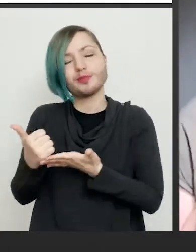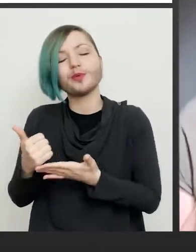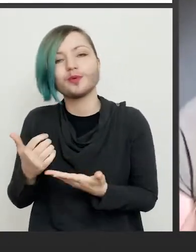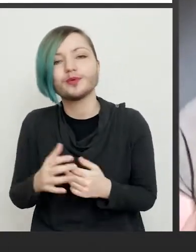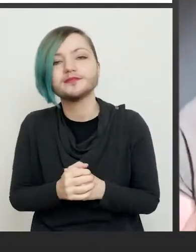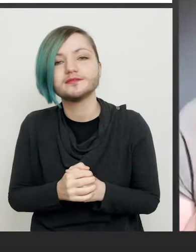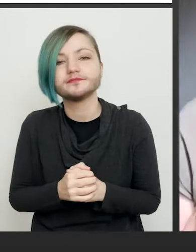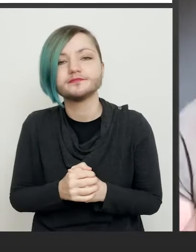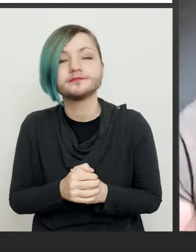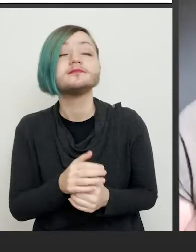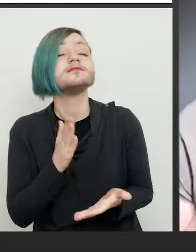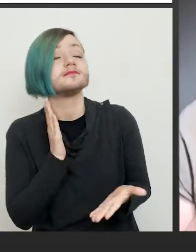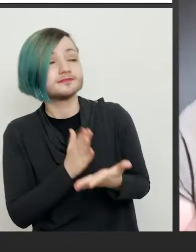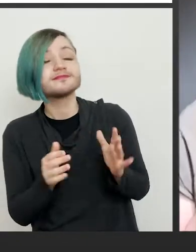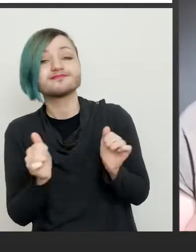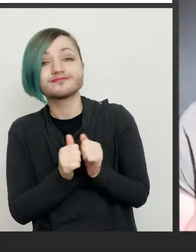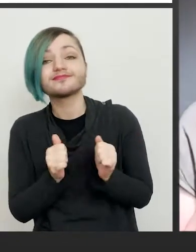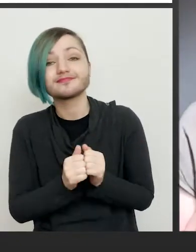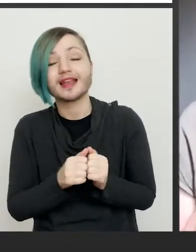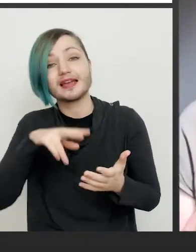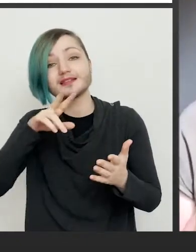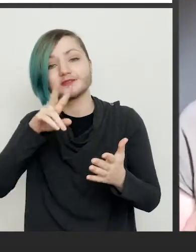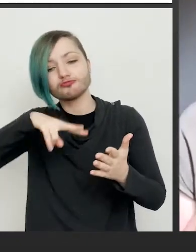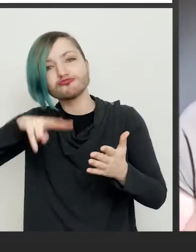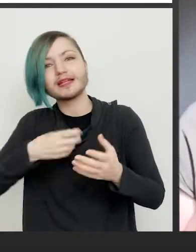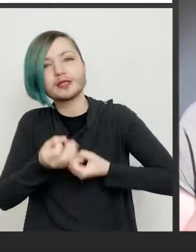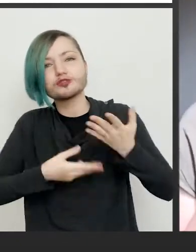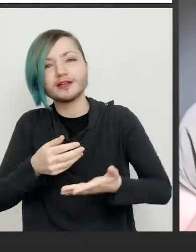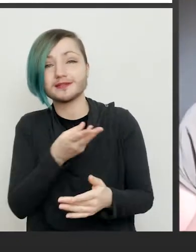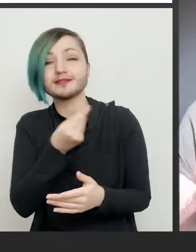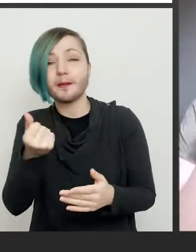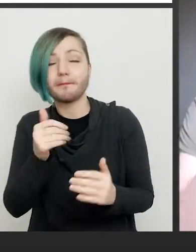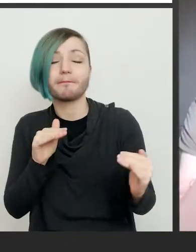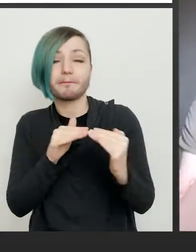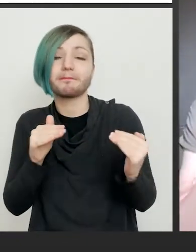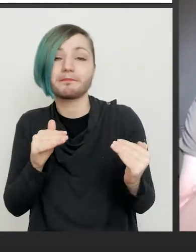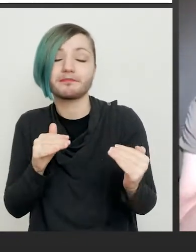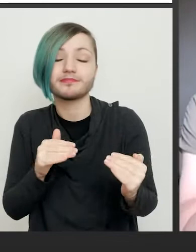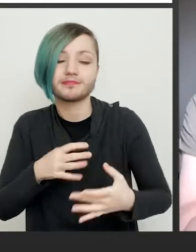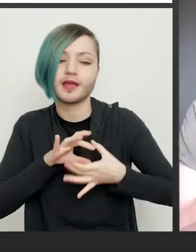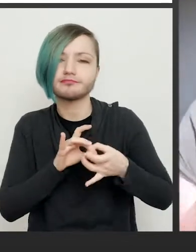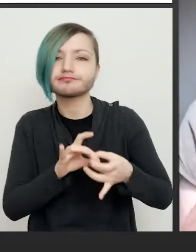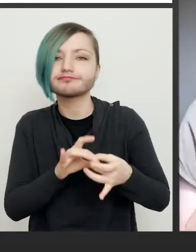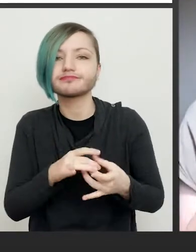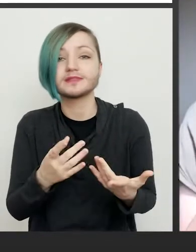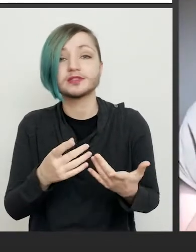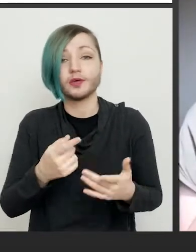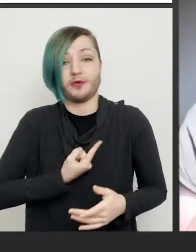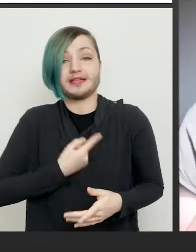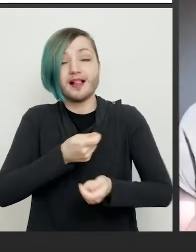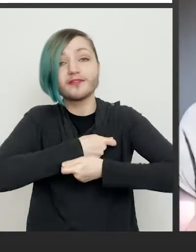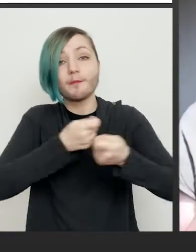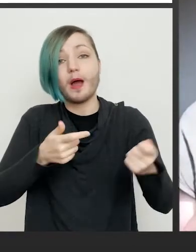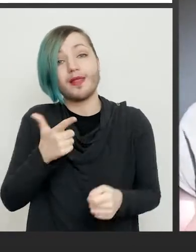of the stories, because I think some of them will resonate. I mean, certainly when I came out, that was a long time ago. I came out as a lesbian when I